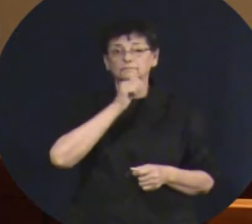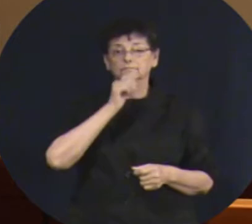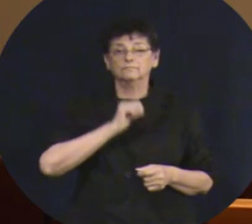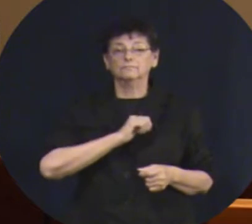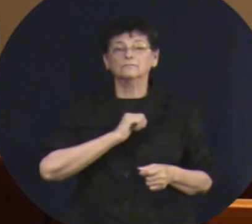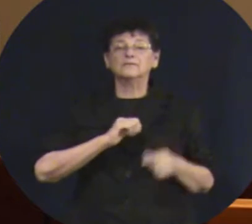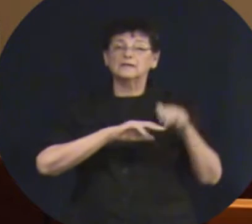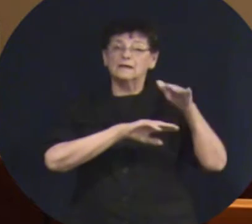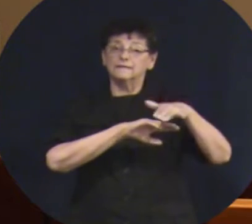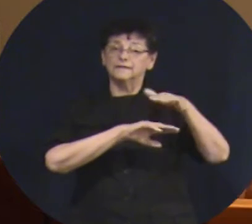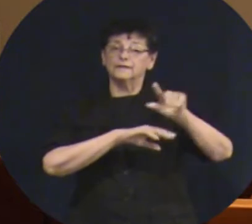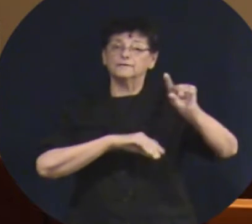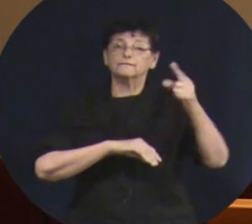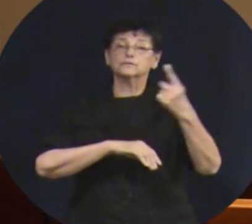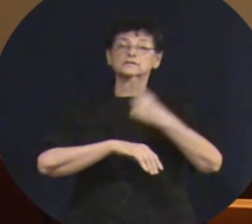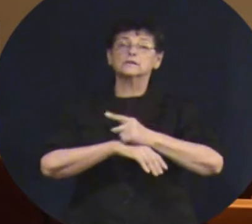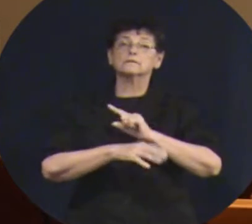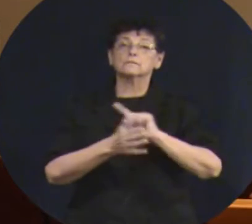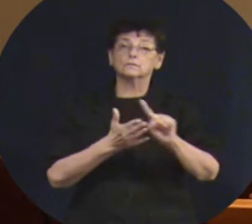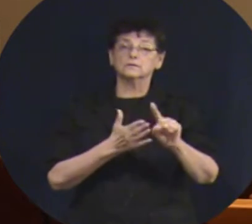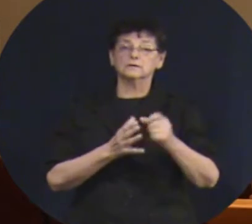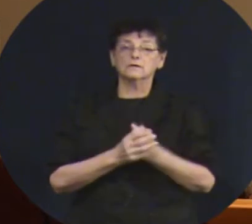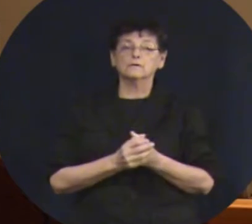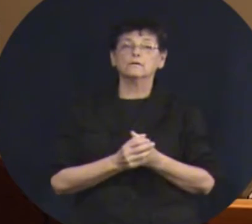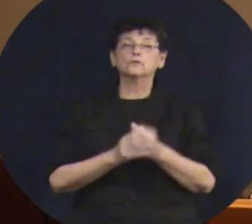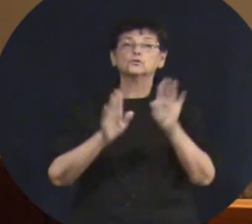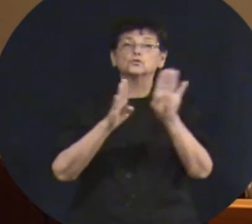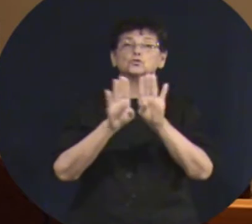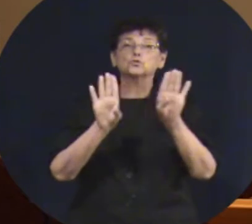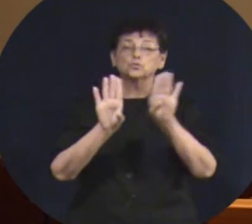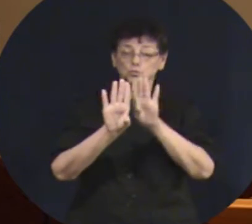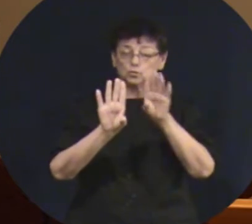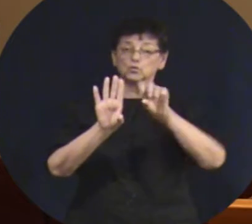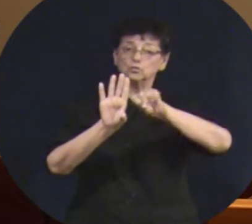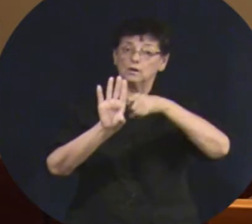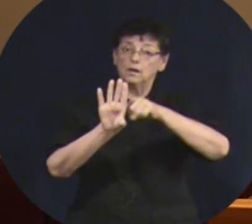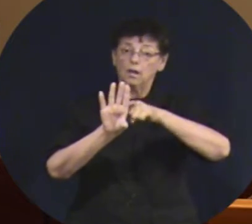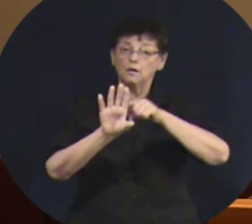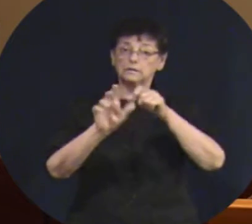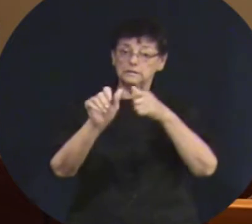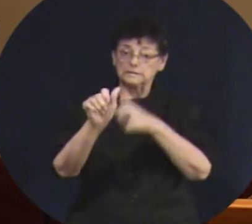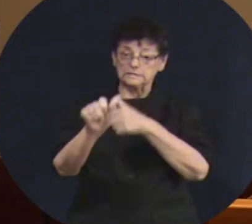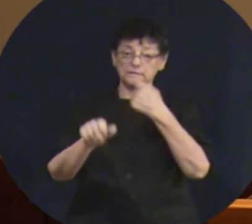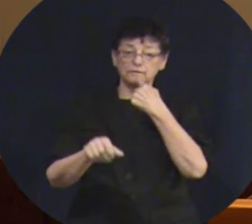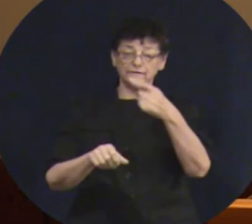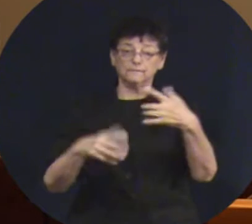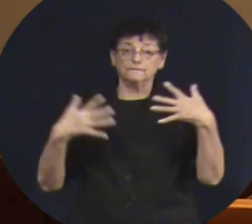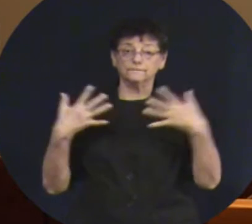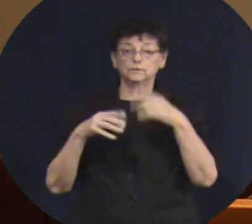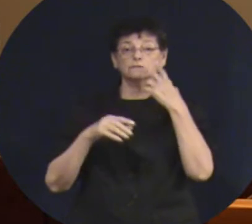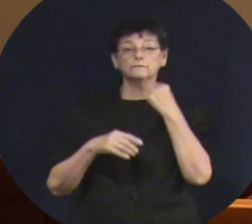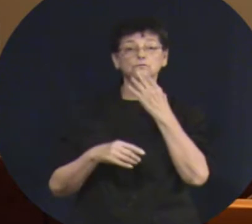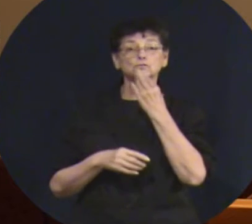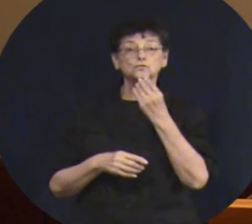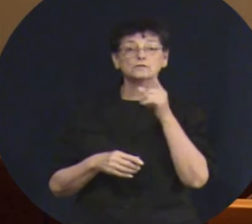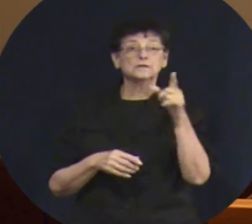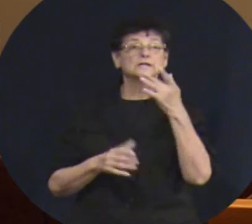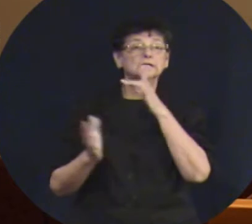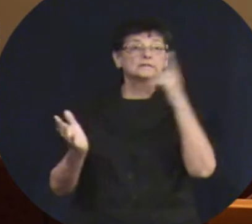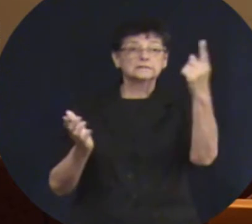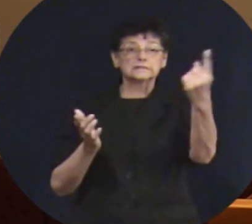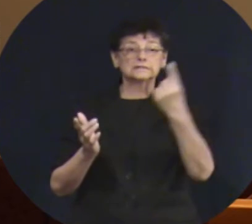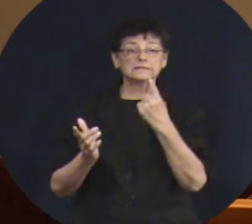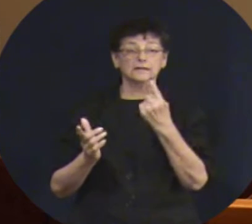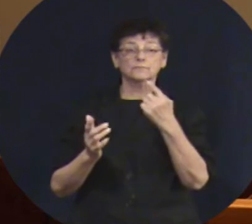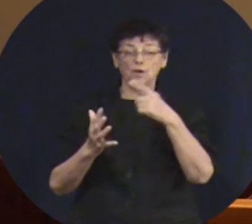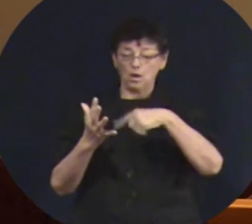On the evening of that first day of the week, when the doors were locked, when their disciples were, for fear of the Jews, Jesus came and